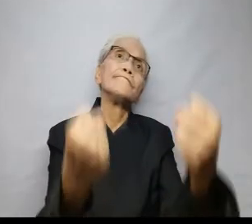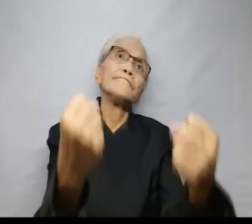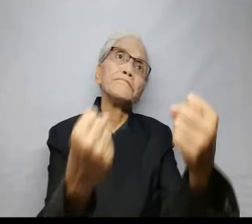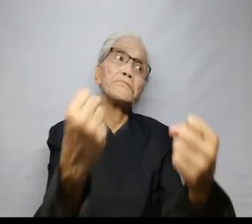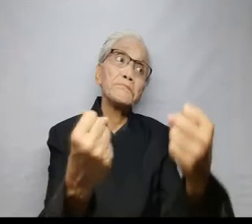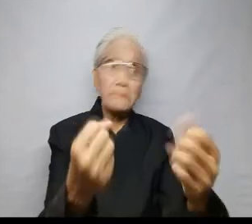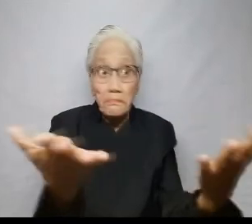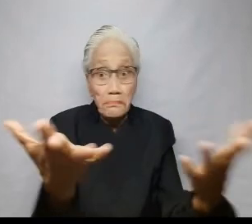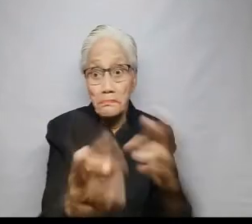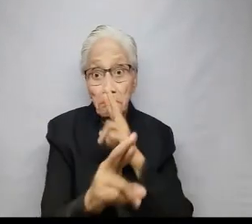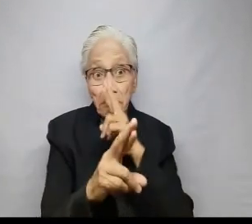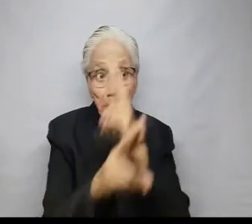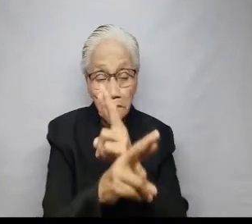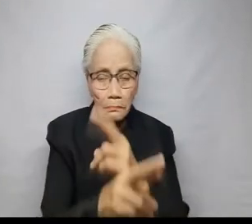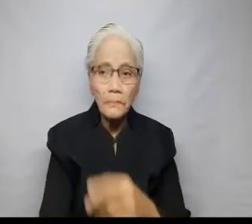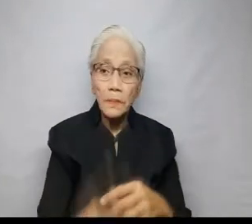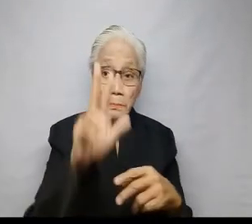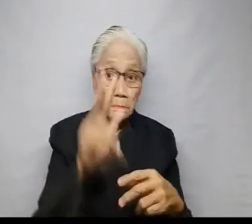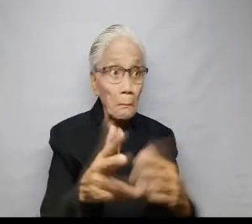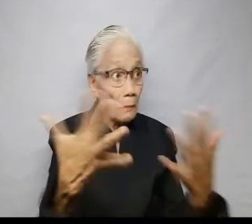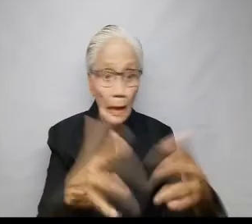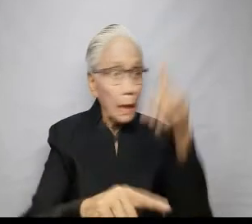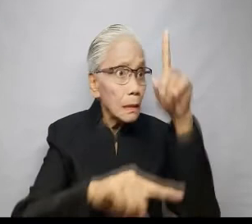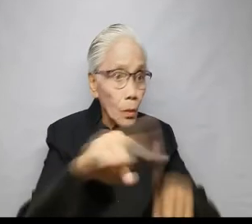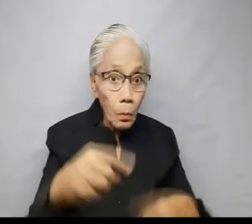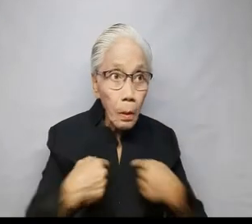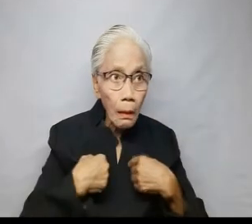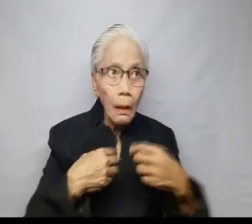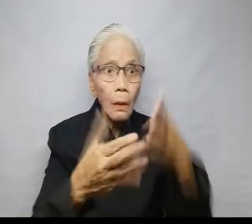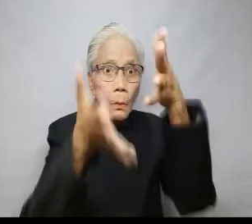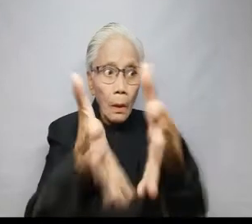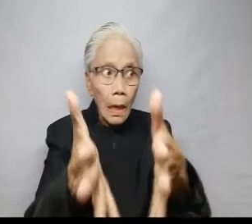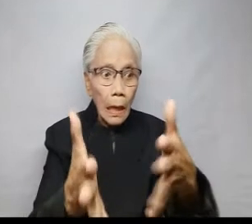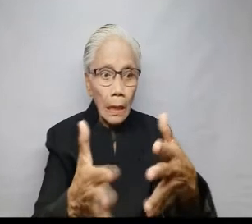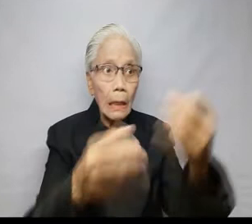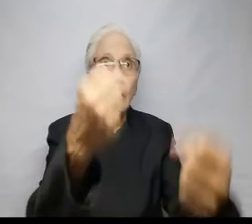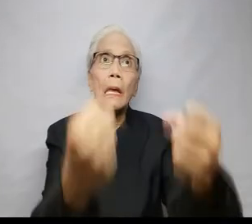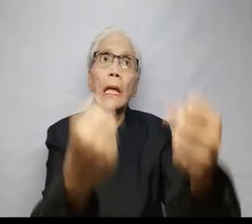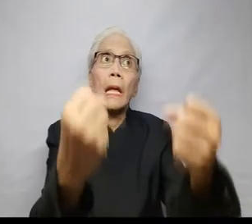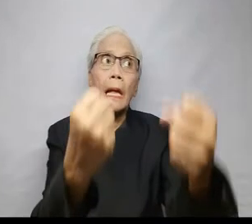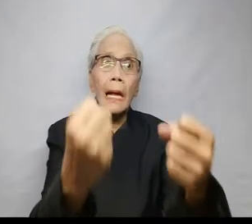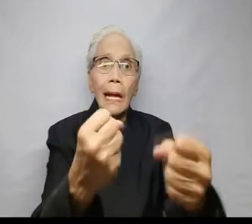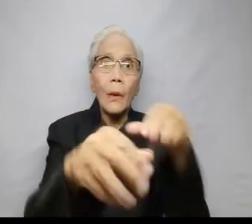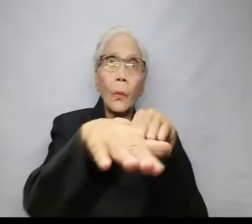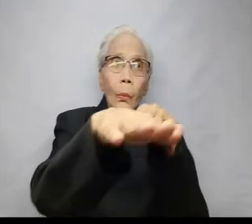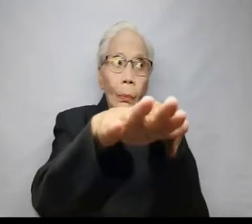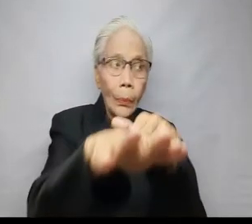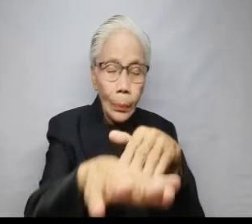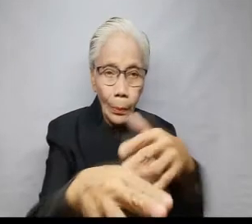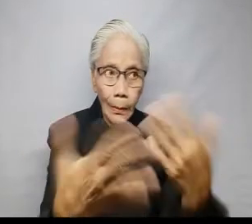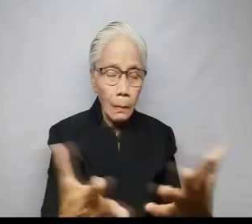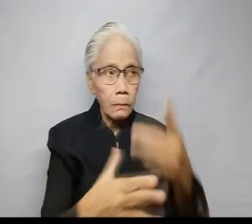see on the road while in transit. Get real. Third, I can't leave my car in the middle of the